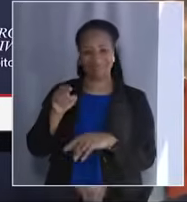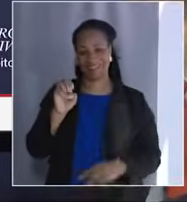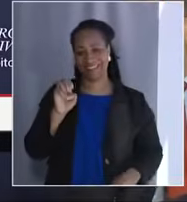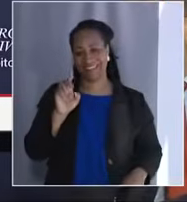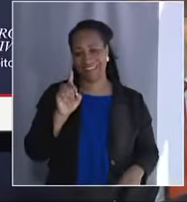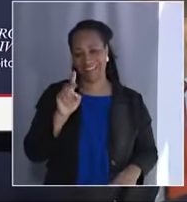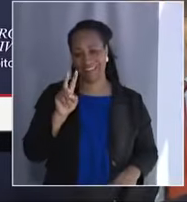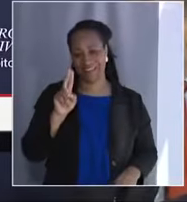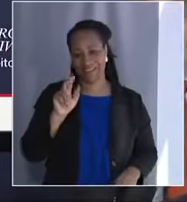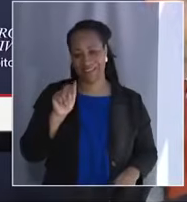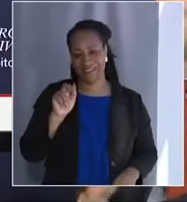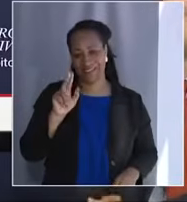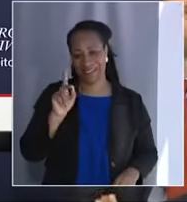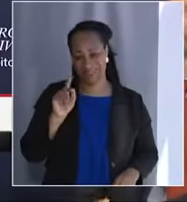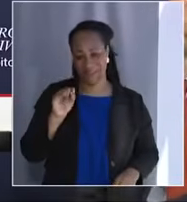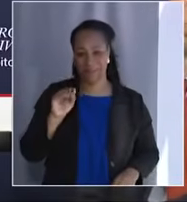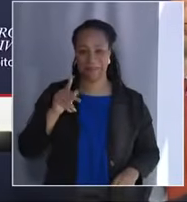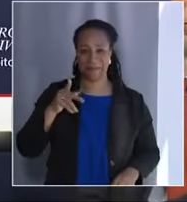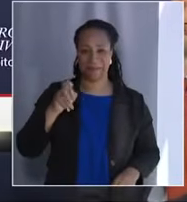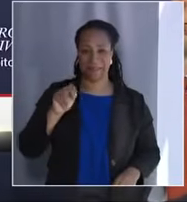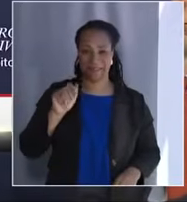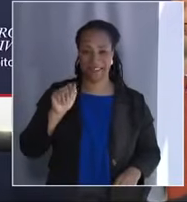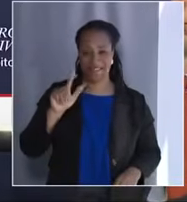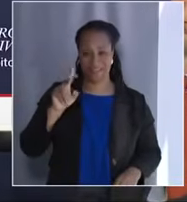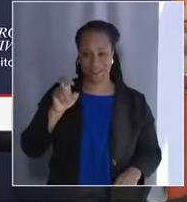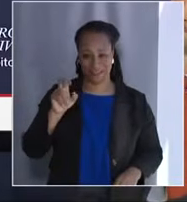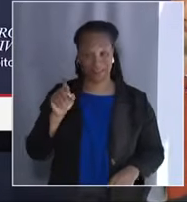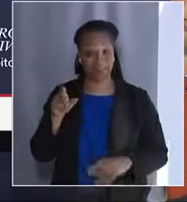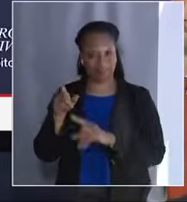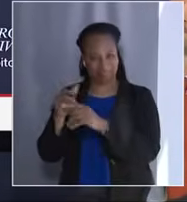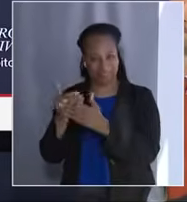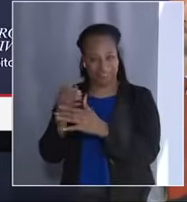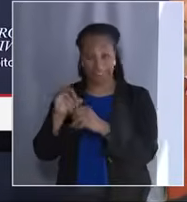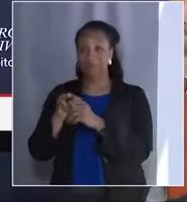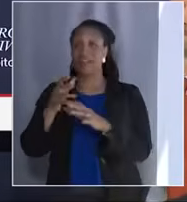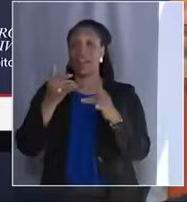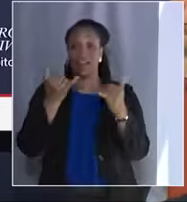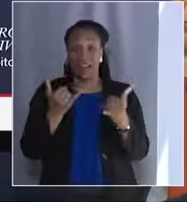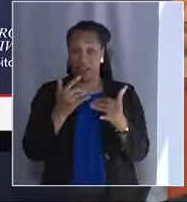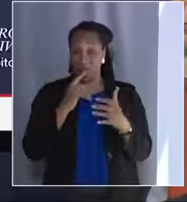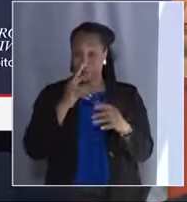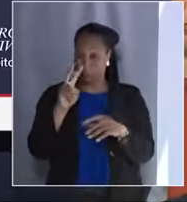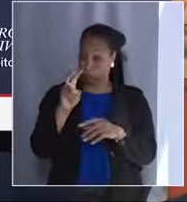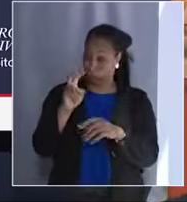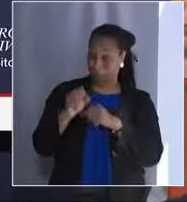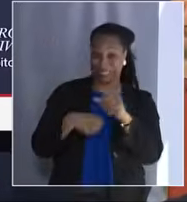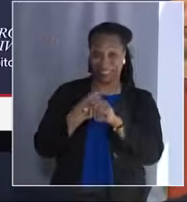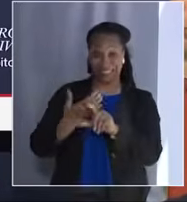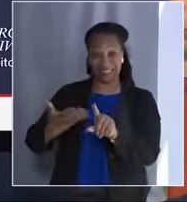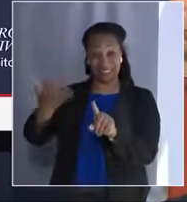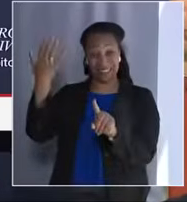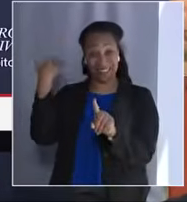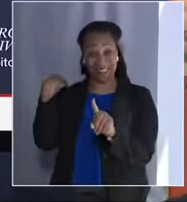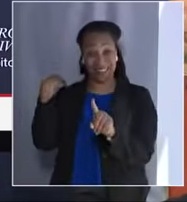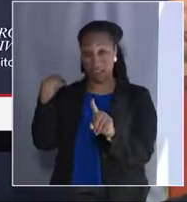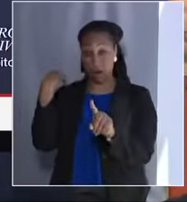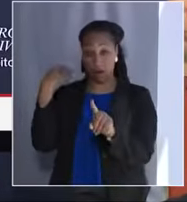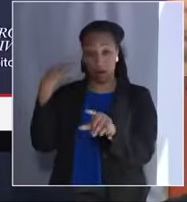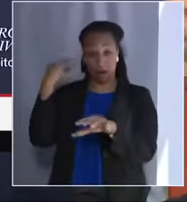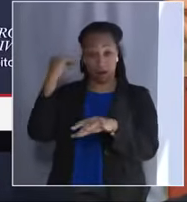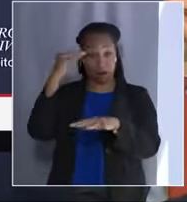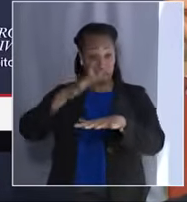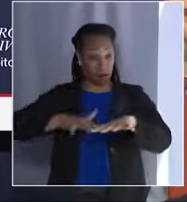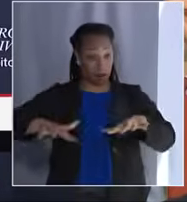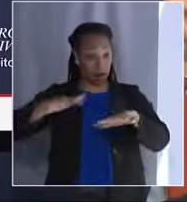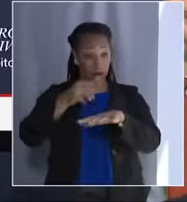So for 2 centuries, of course, Georgetown has been woven into the fabric of our city, from the hilltop to Georgetown